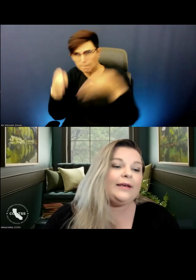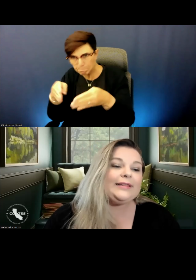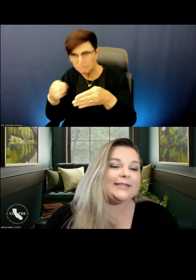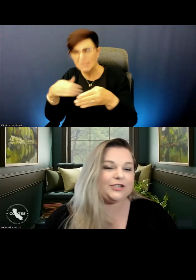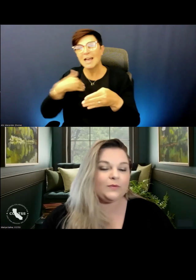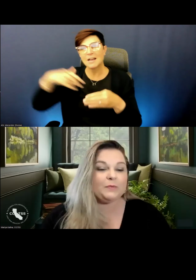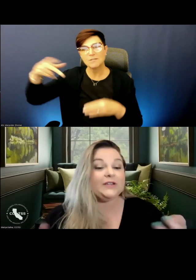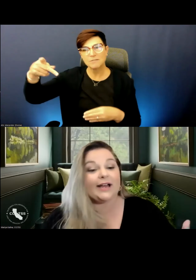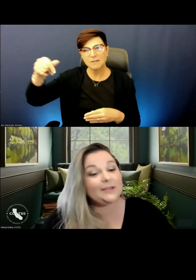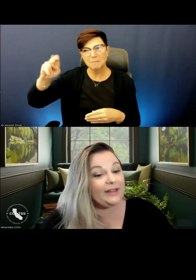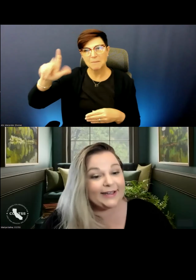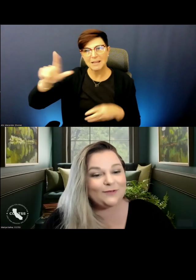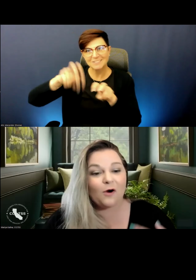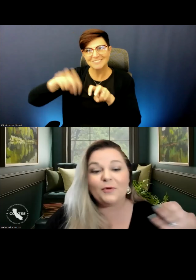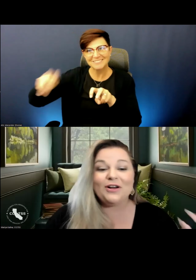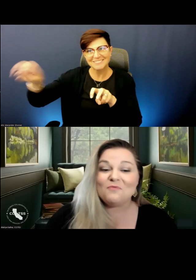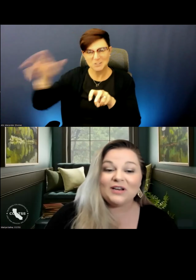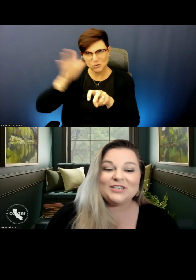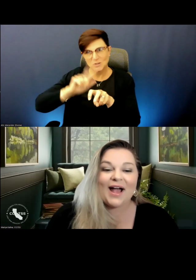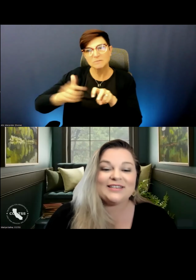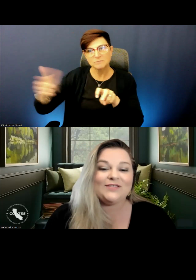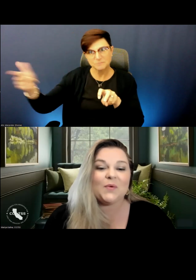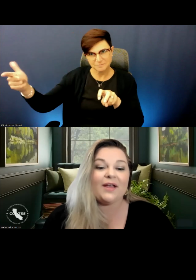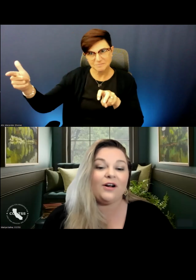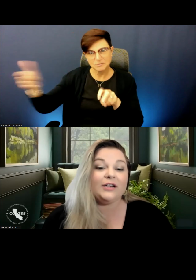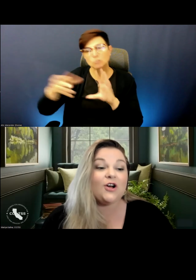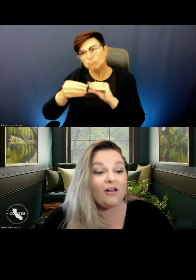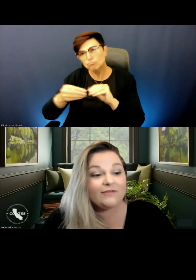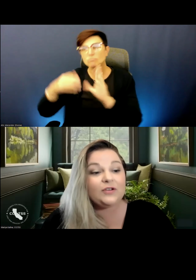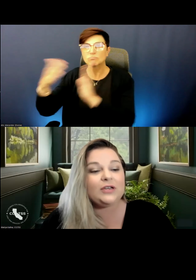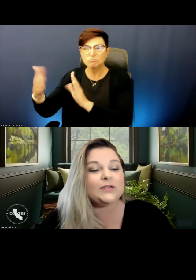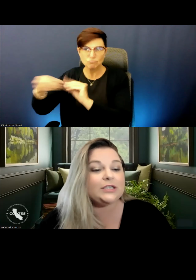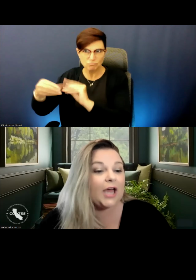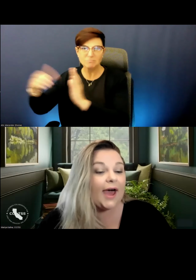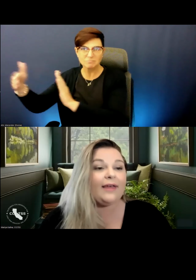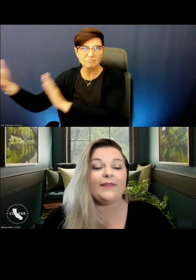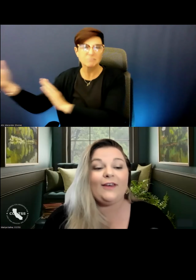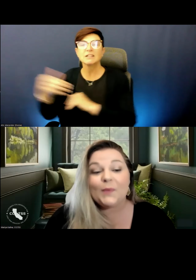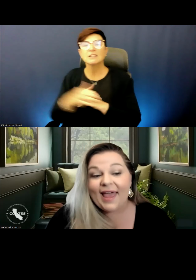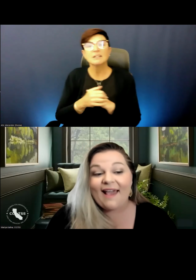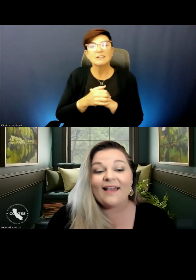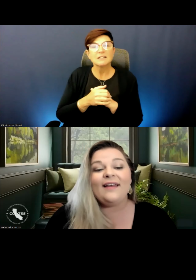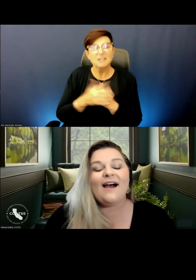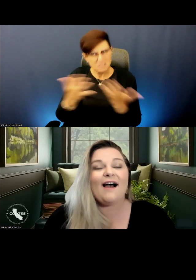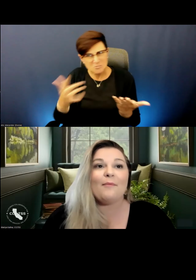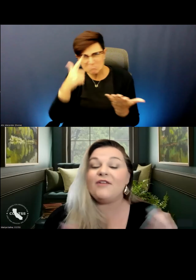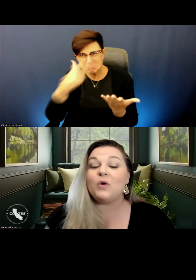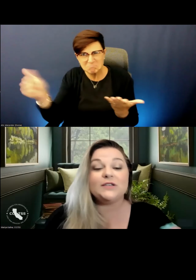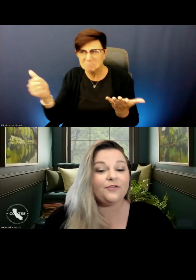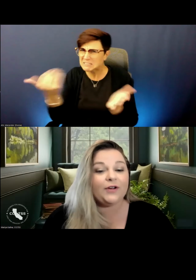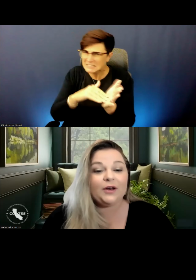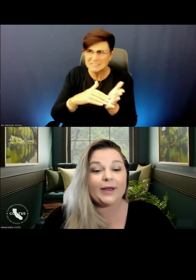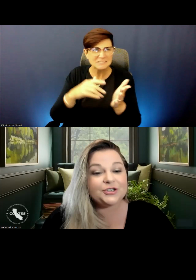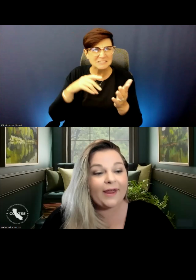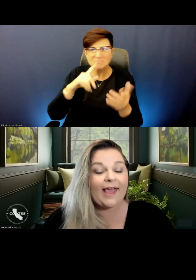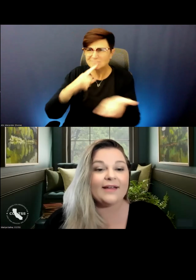again, the session was built out to be less formal and more interactive, so I encourage all of you to use the chat and the Q&A, and of